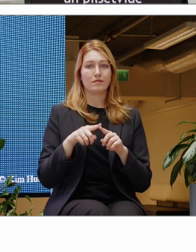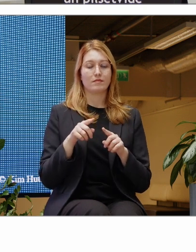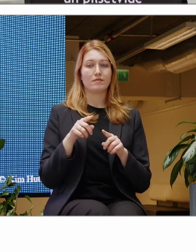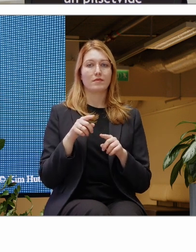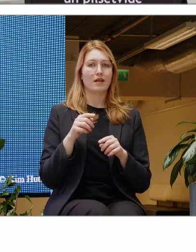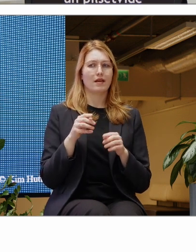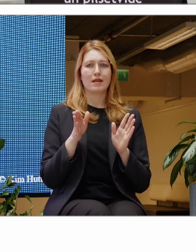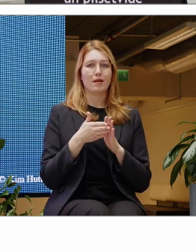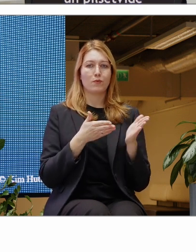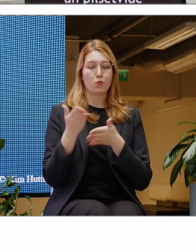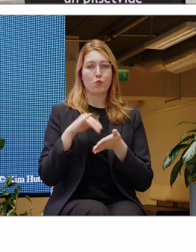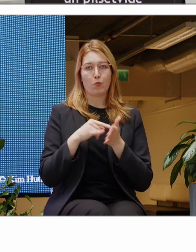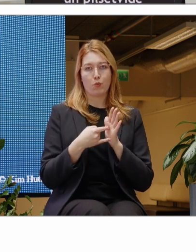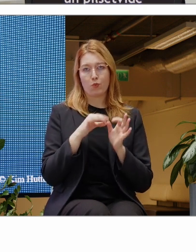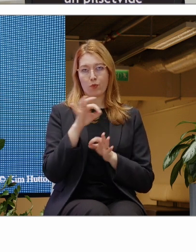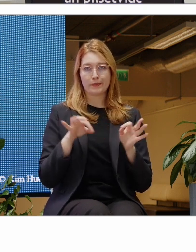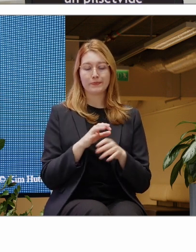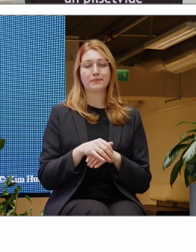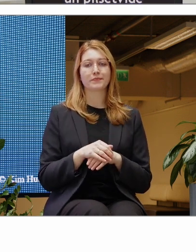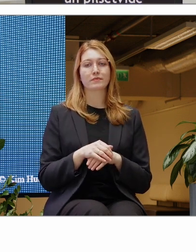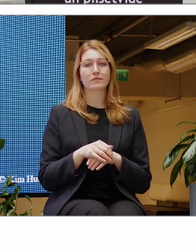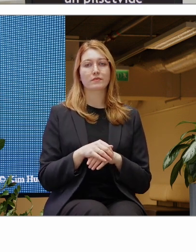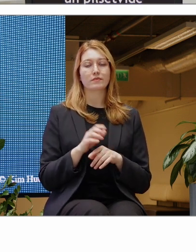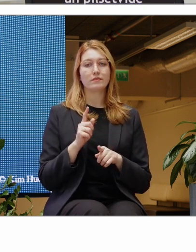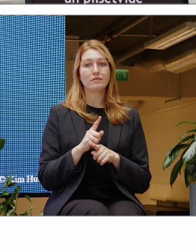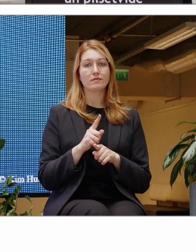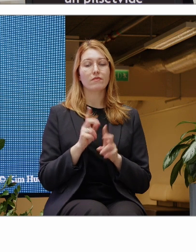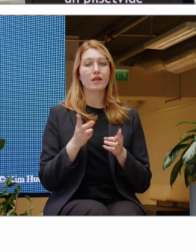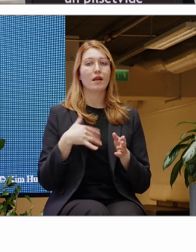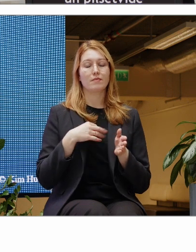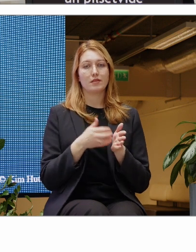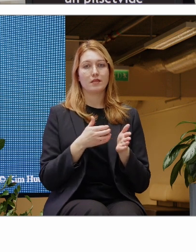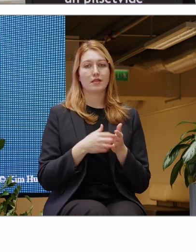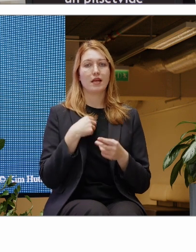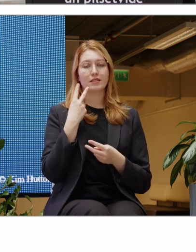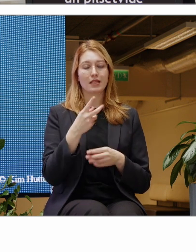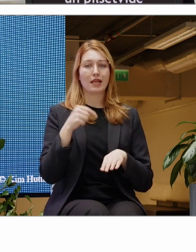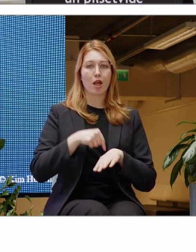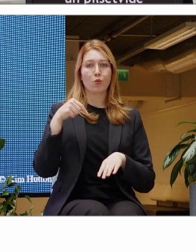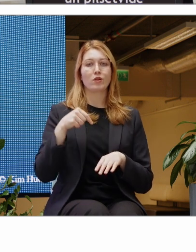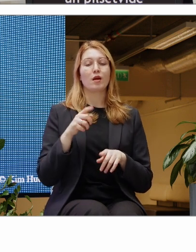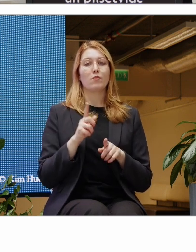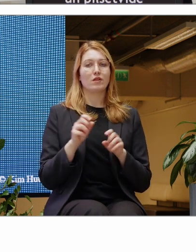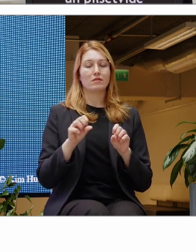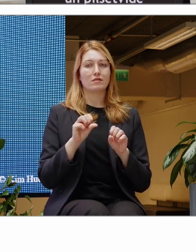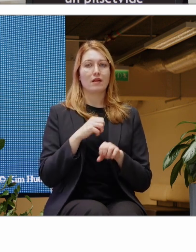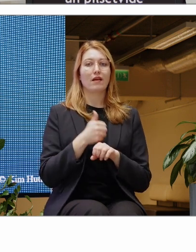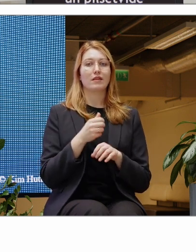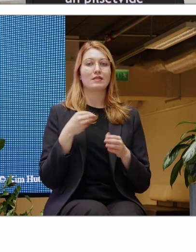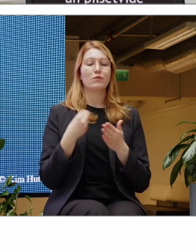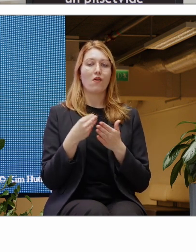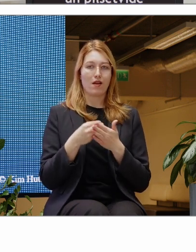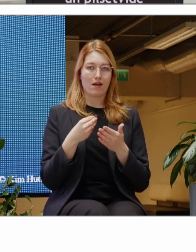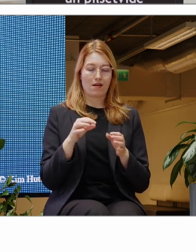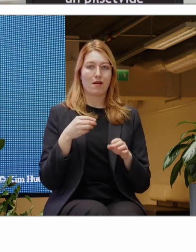any project timeline. But do we know our users? I started to look at empathy and measure empathy because I wanted to understand what